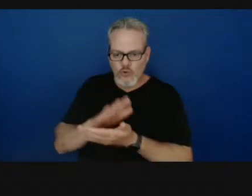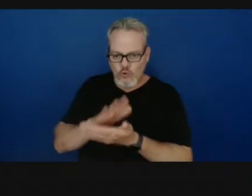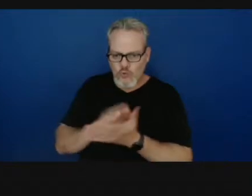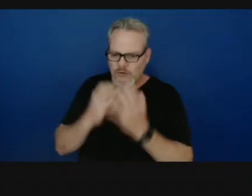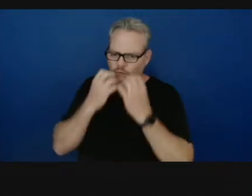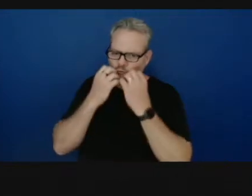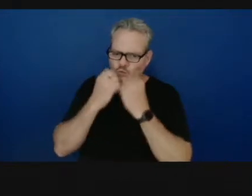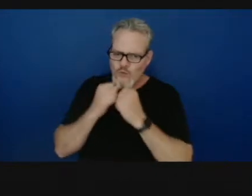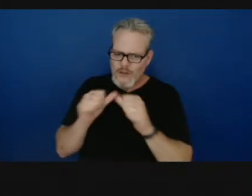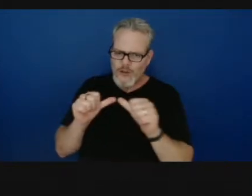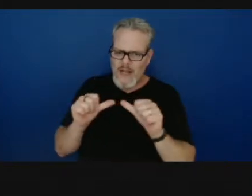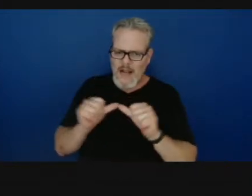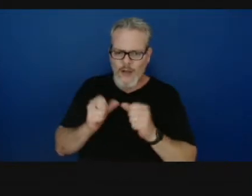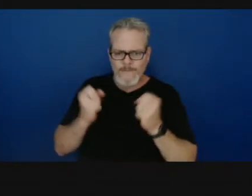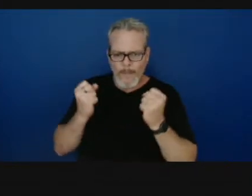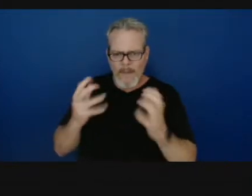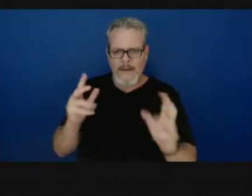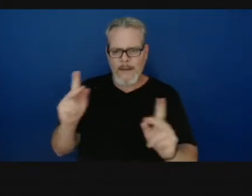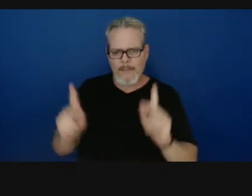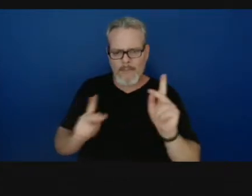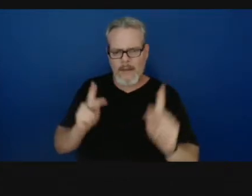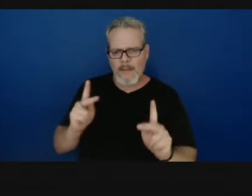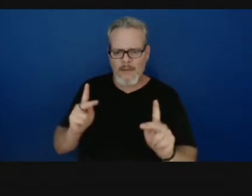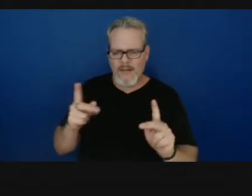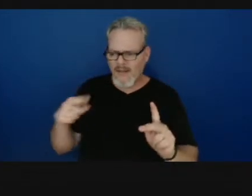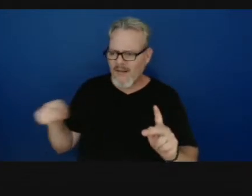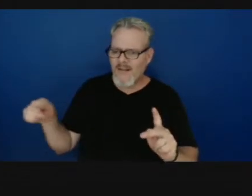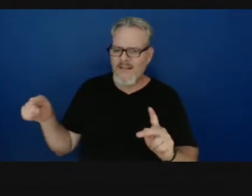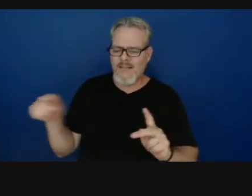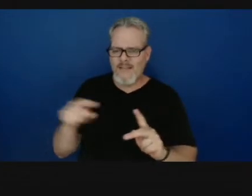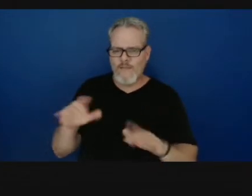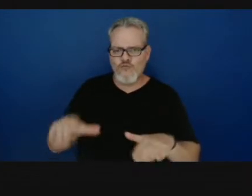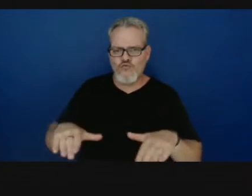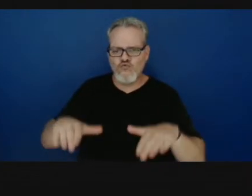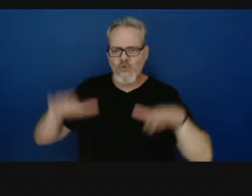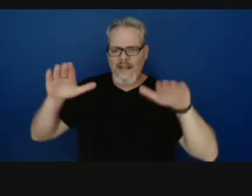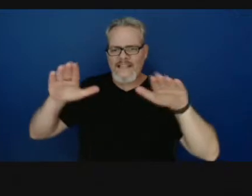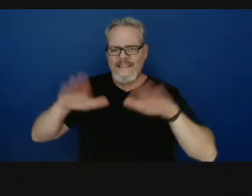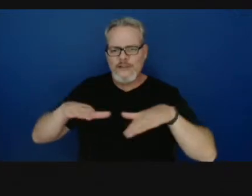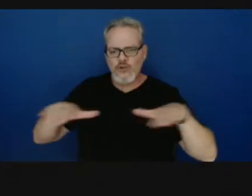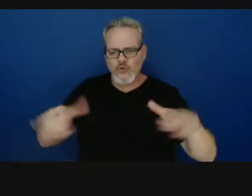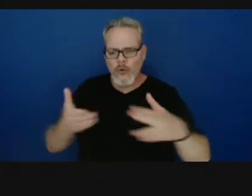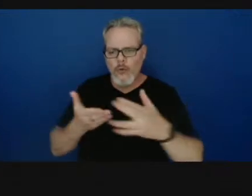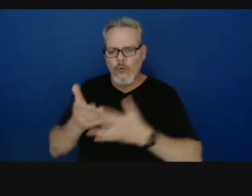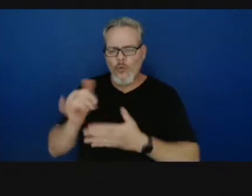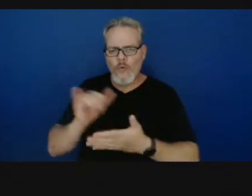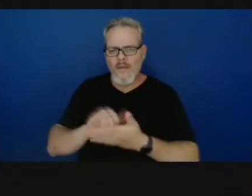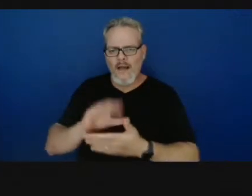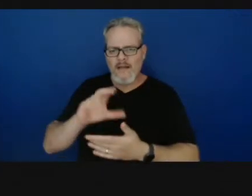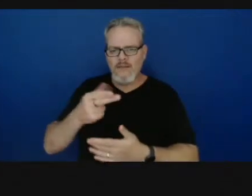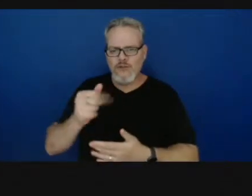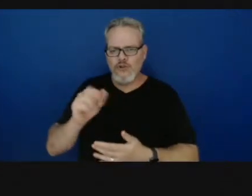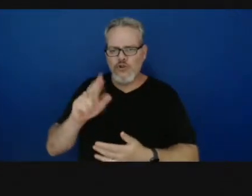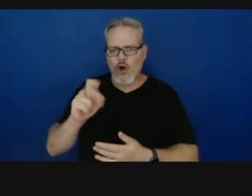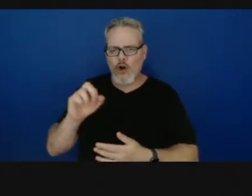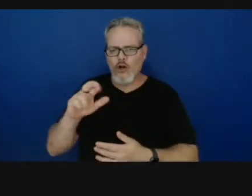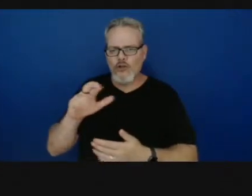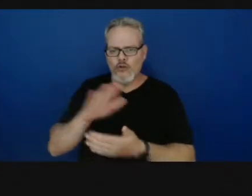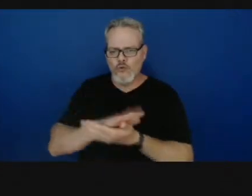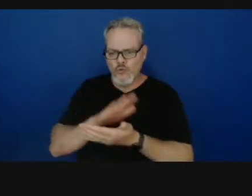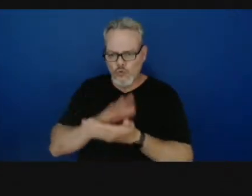people. There's many people in the community that have raised their kids through the Ku'ukola Charter School and the whole Red